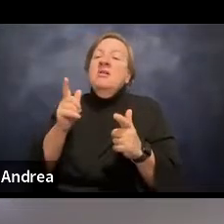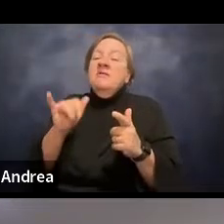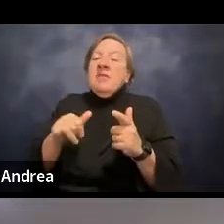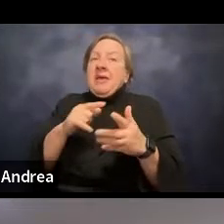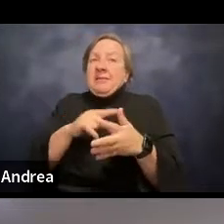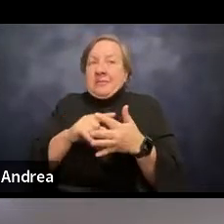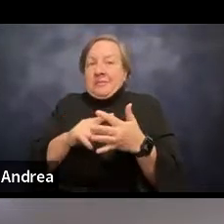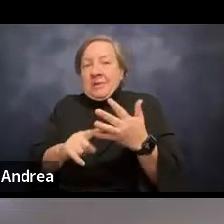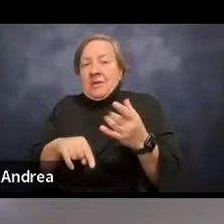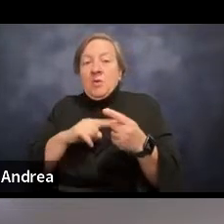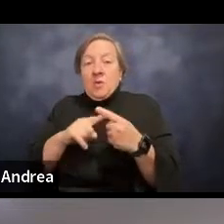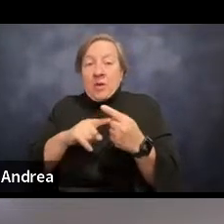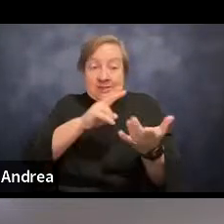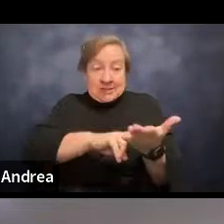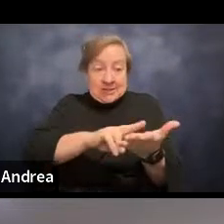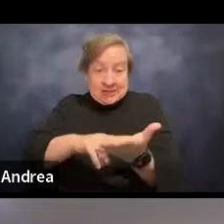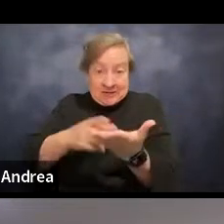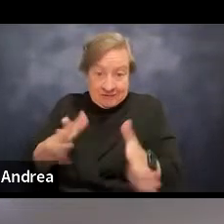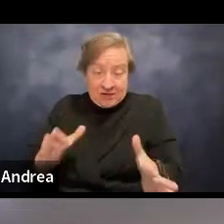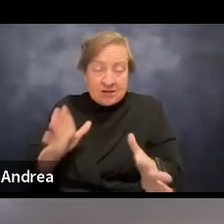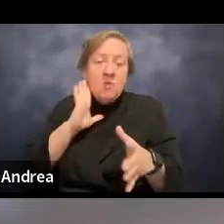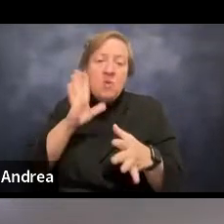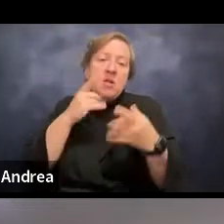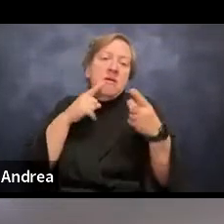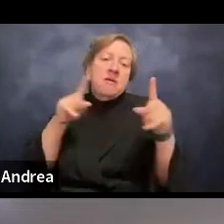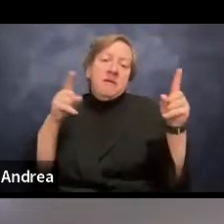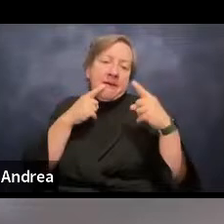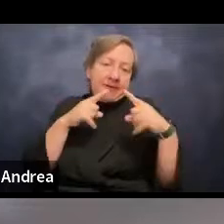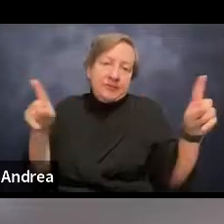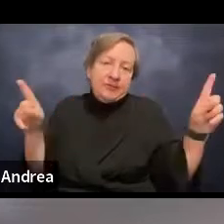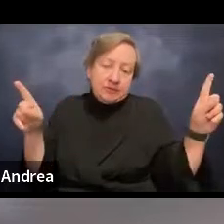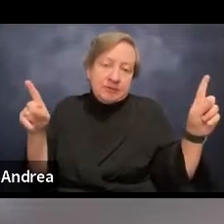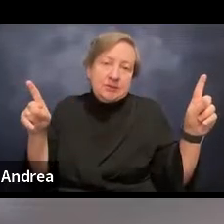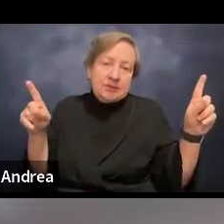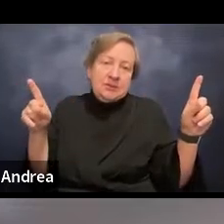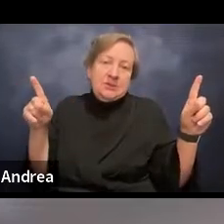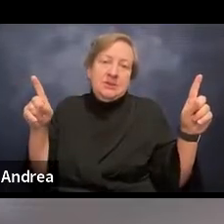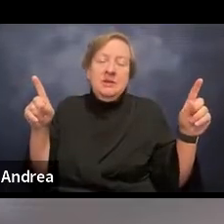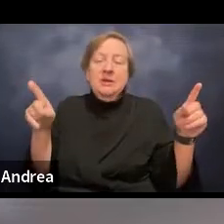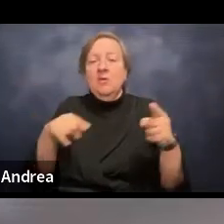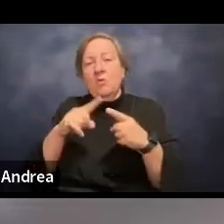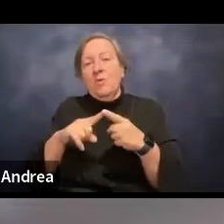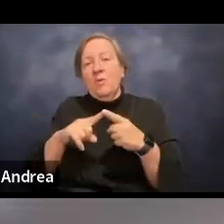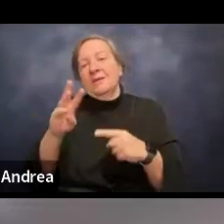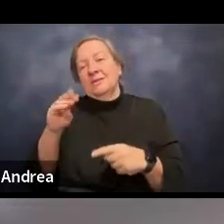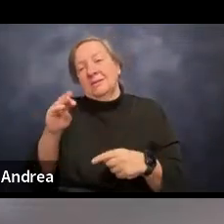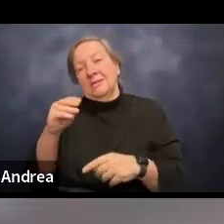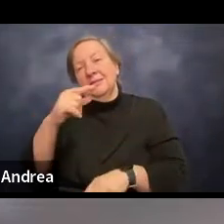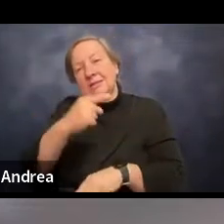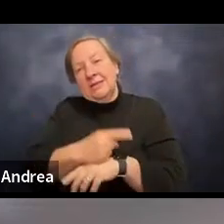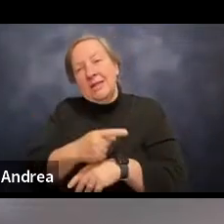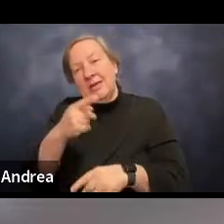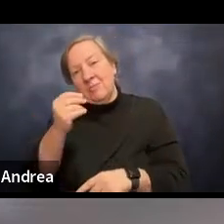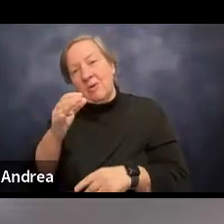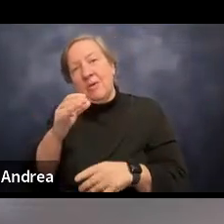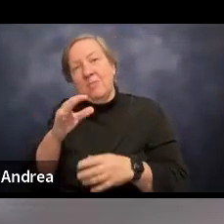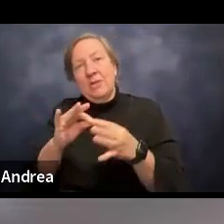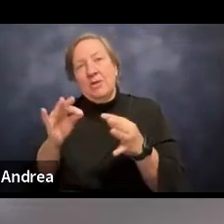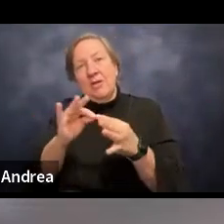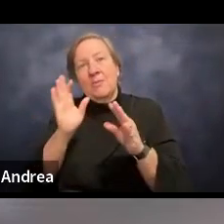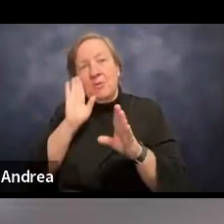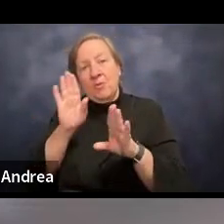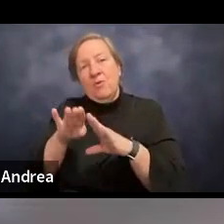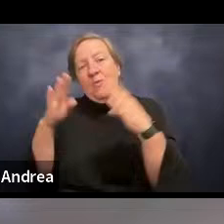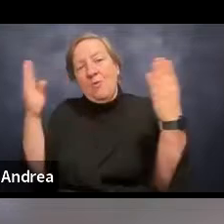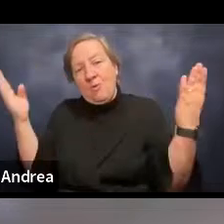we get those signatures, we're going to announce when the 60-day public comment period opens.